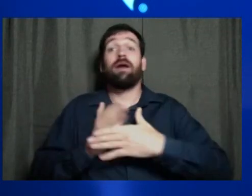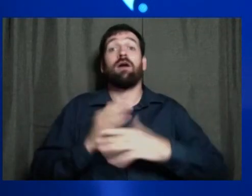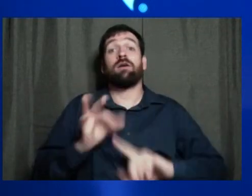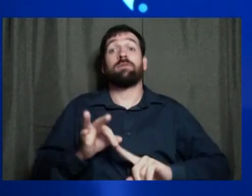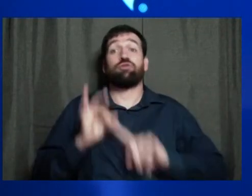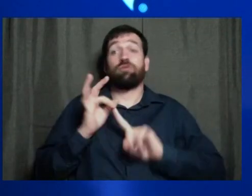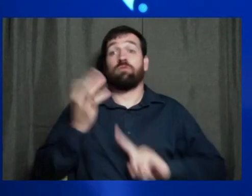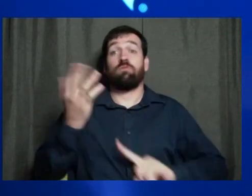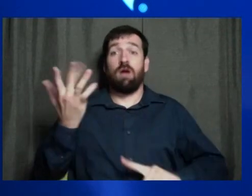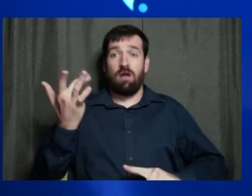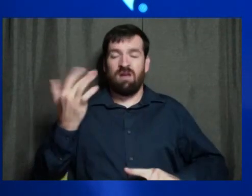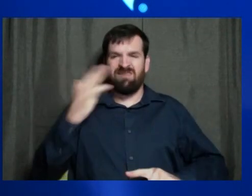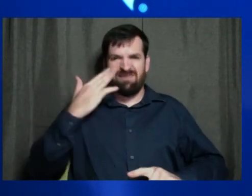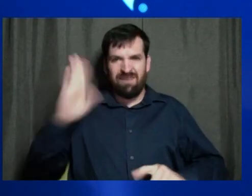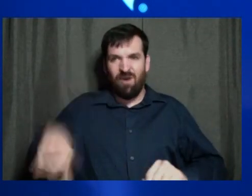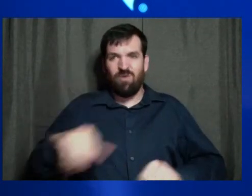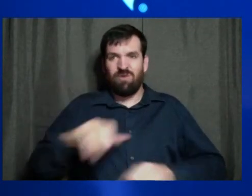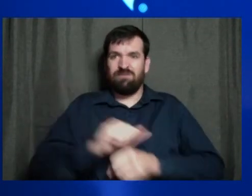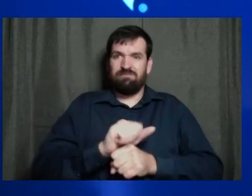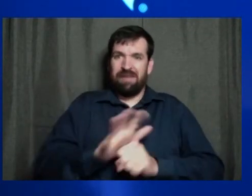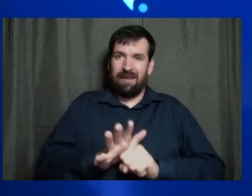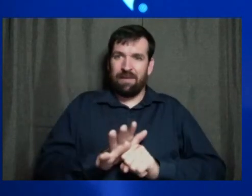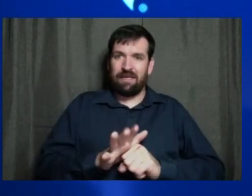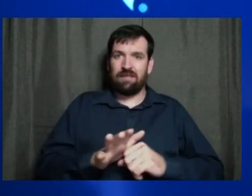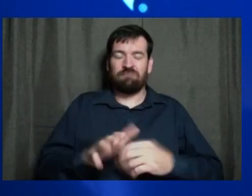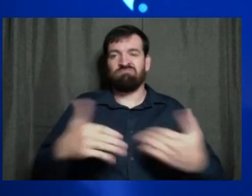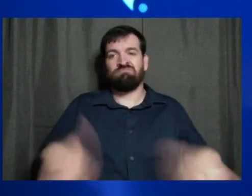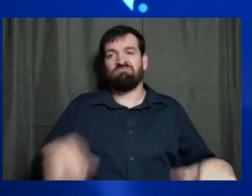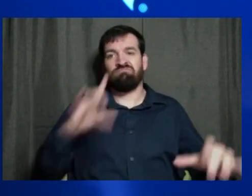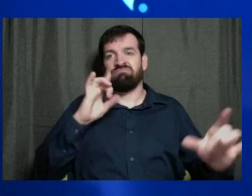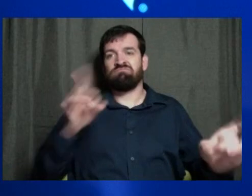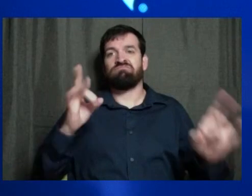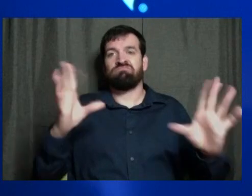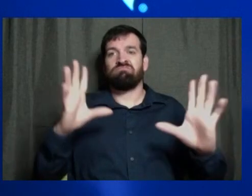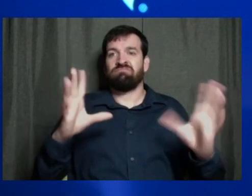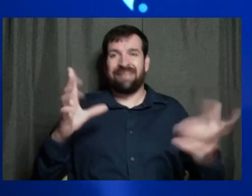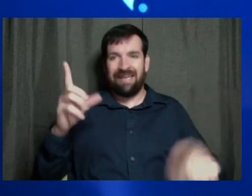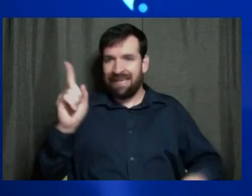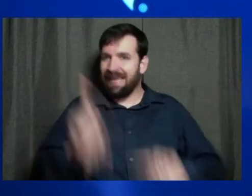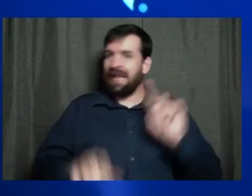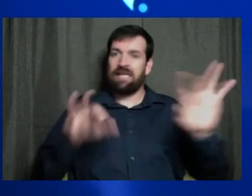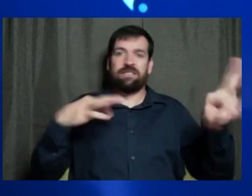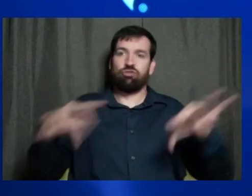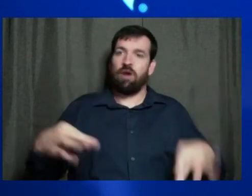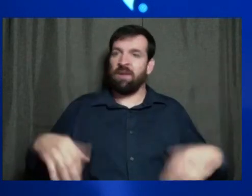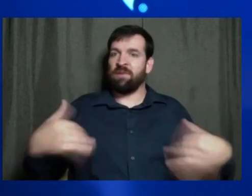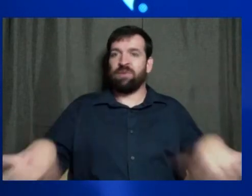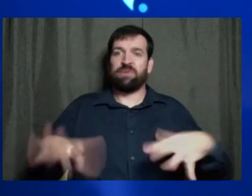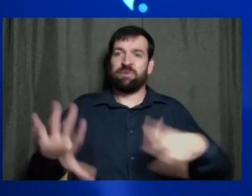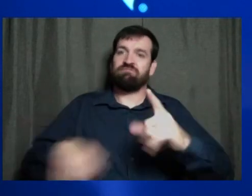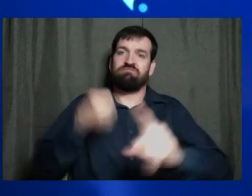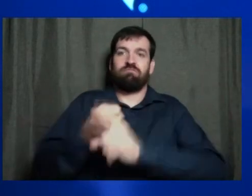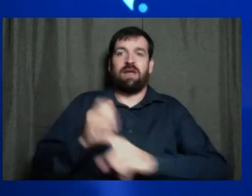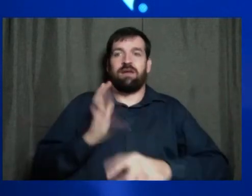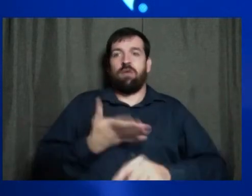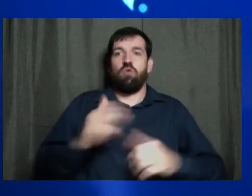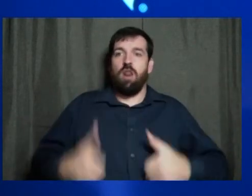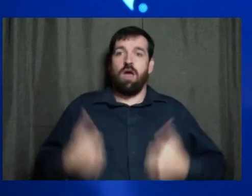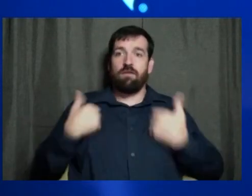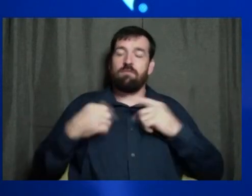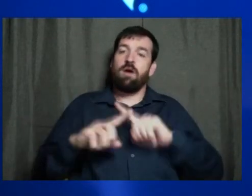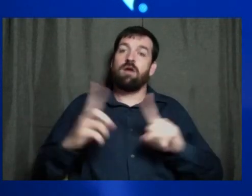that the pandemic is just horrible. There are no words to describe how it's impacted all of our lives. But one